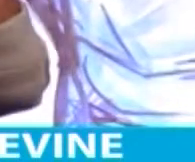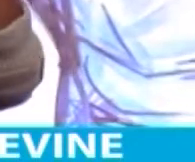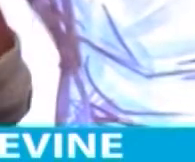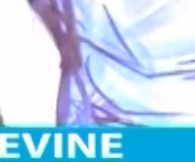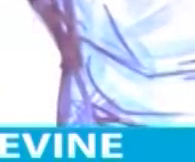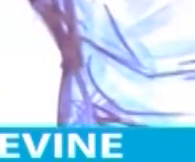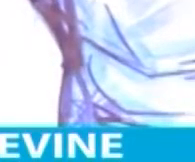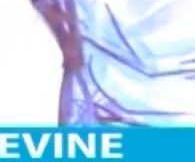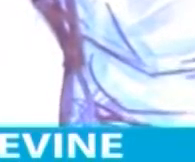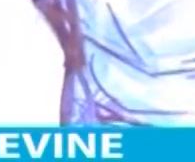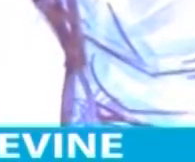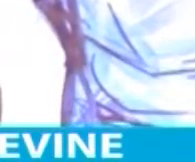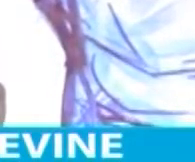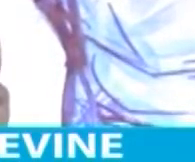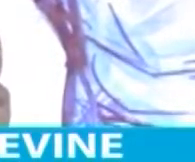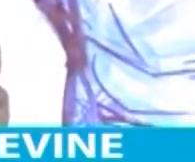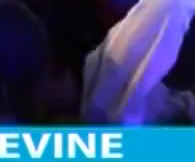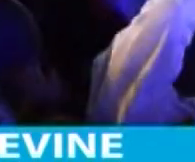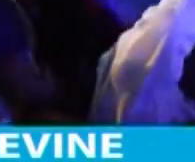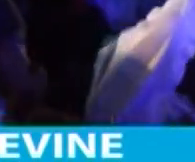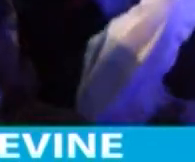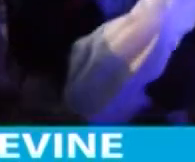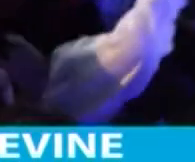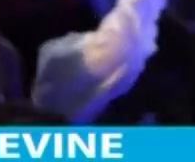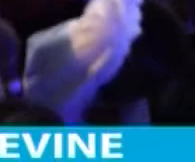because you dress up a certain way, you are arrested.